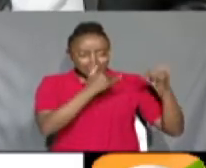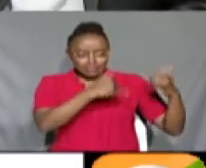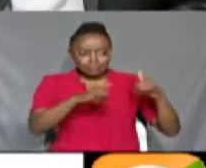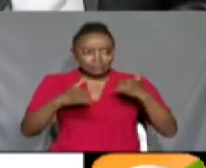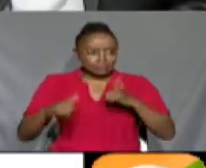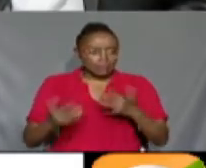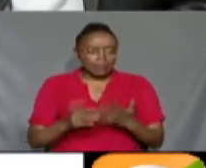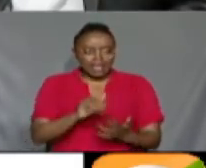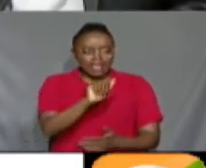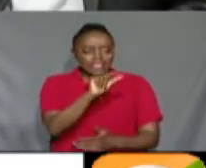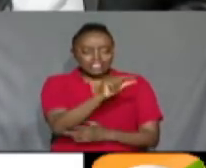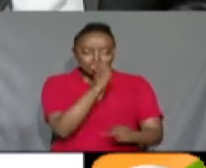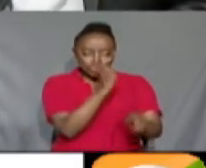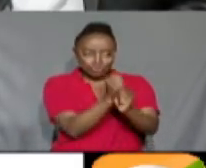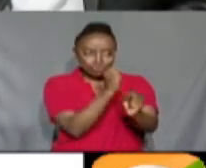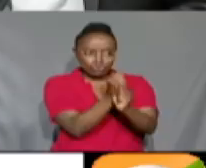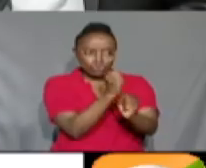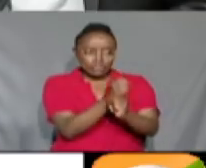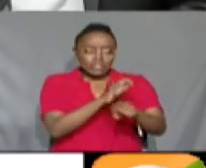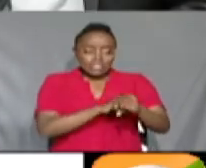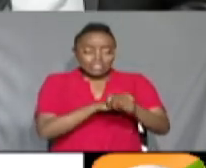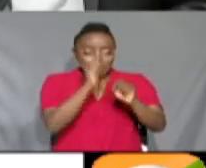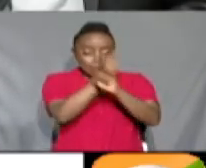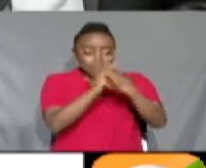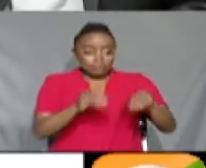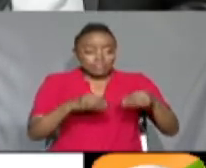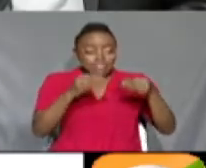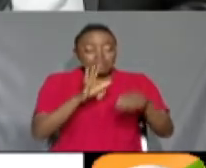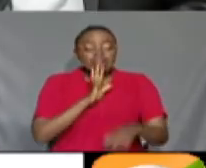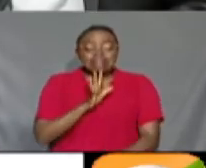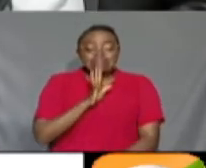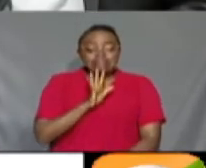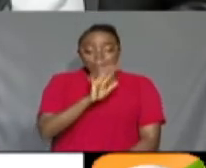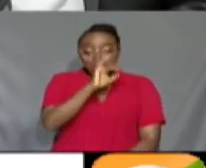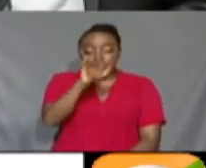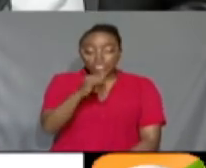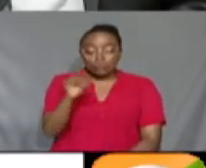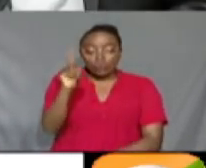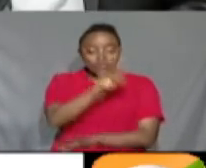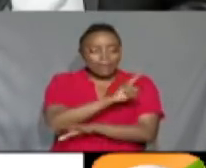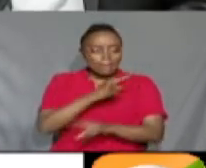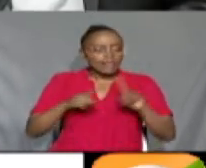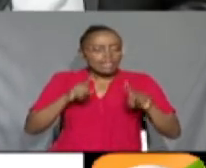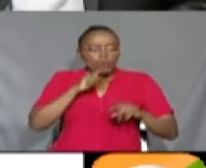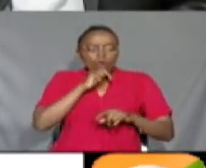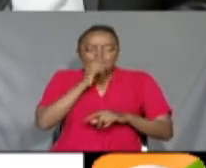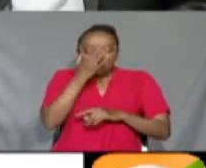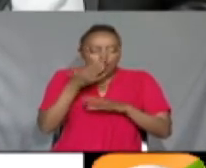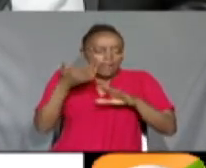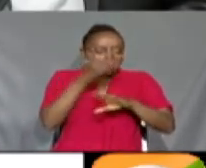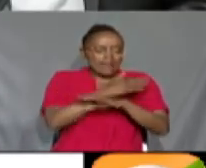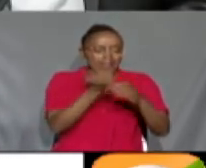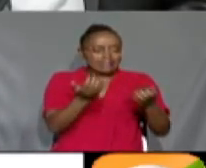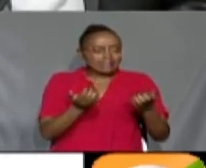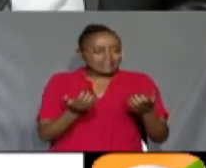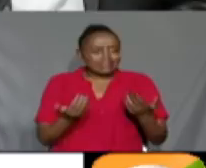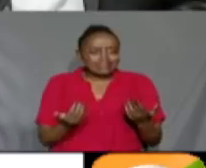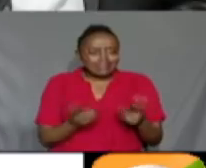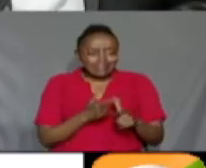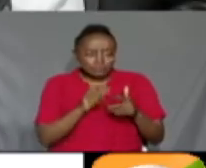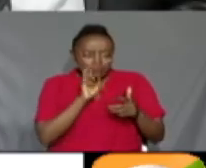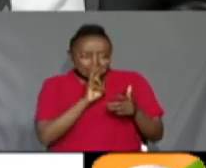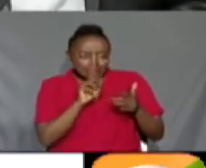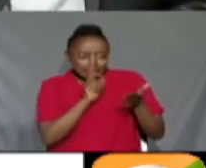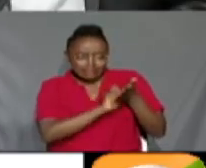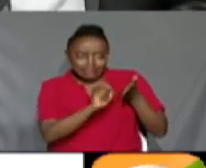AG is doing the law. He was directed when the president gave his speech at Jamhuri Day. But then I wonder why do we then need to go back and look like we are